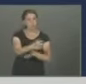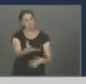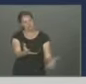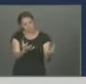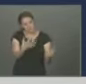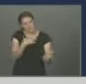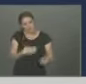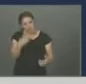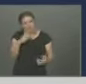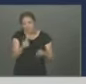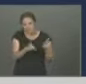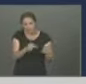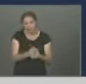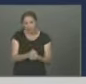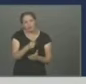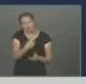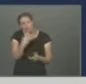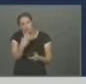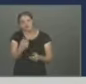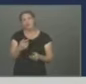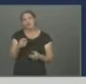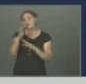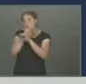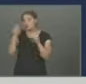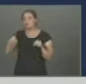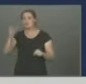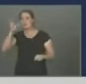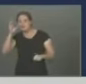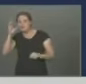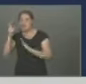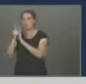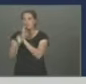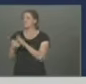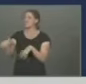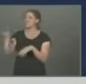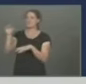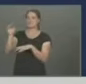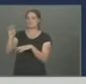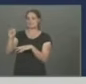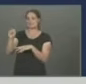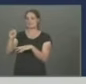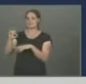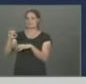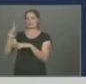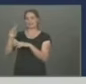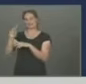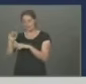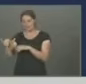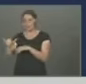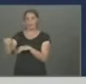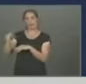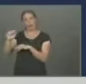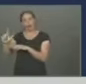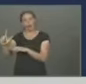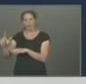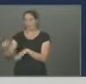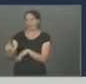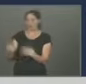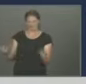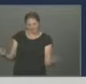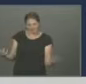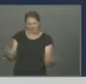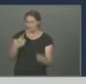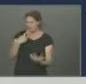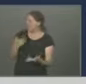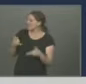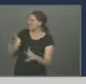said that the president should listen to legal quack Sydney Powell. Please make time for her. Let her in, you told the White House chief of